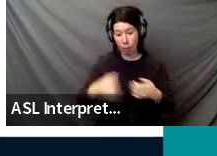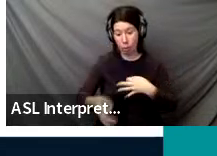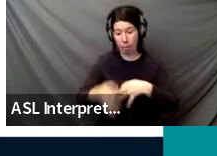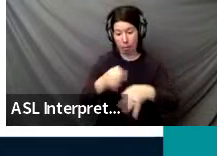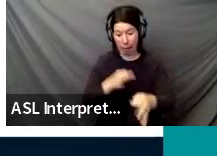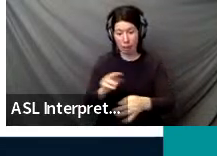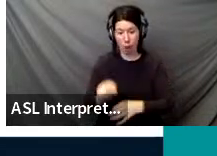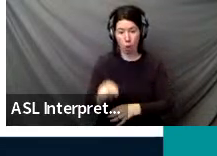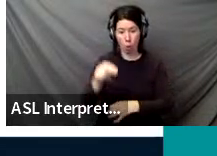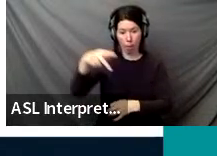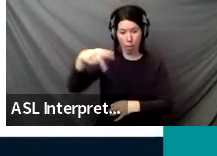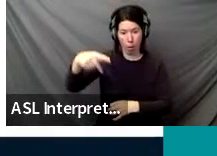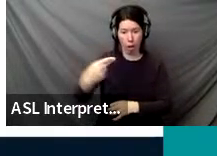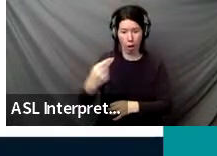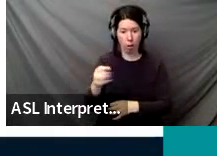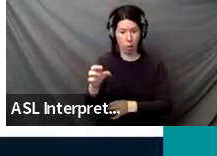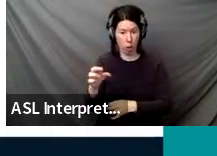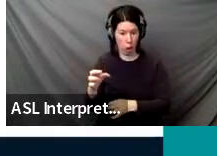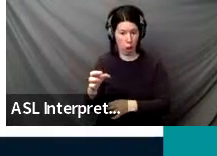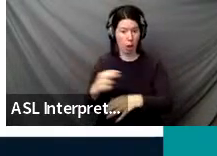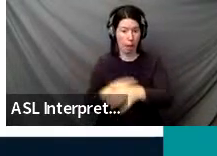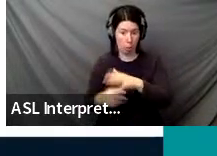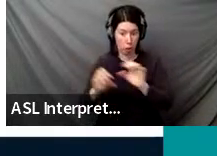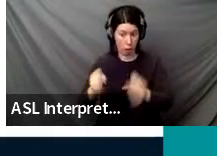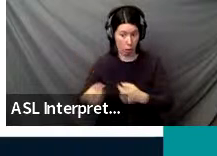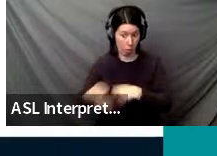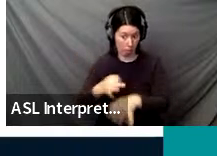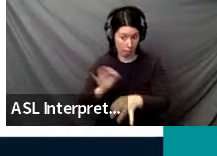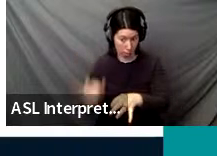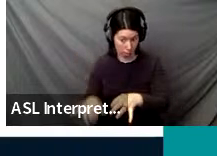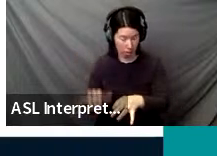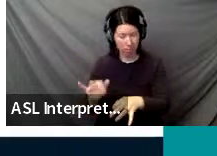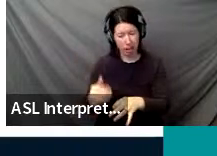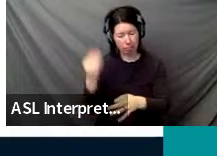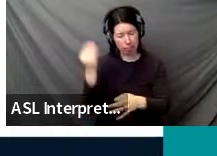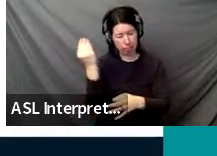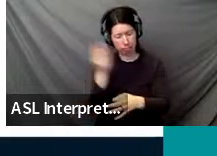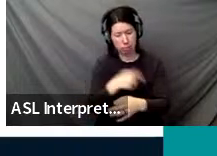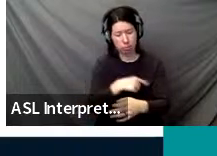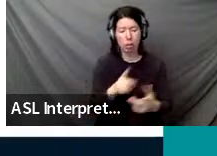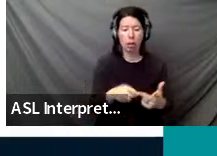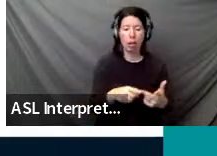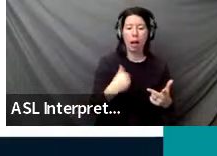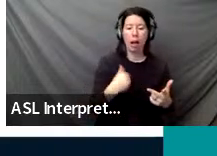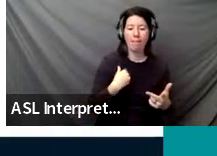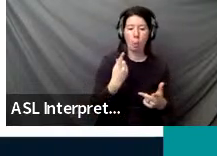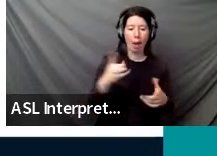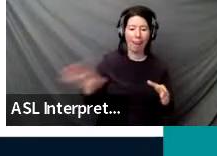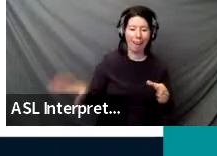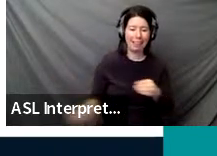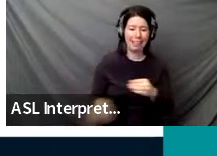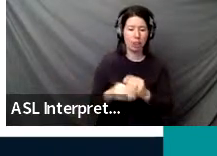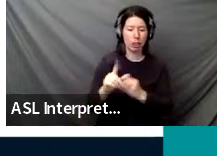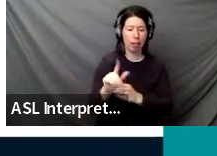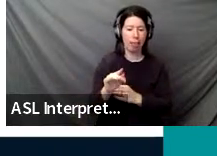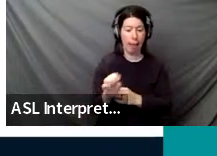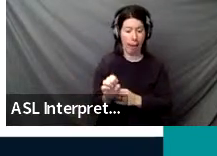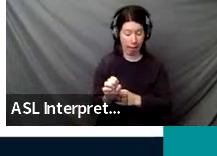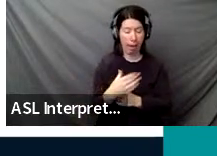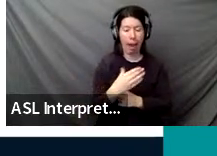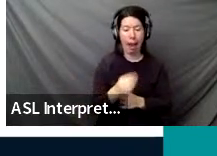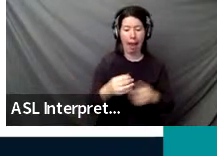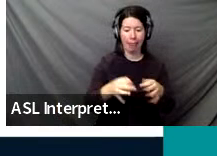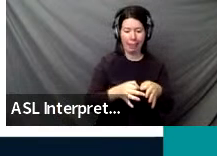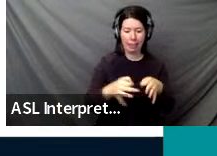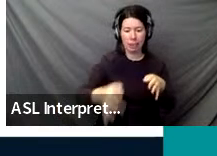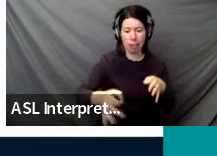in this estimate. We do have one auxiliary lane, the light rail extension into downtown Vancouver with the